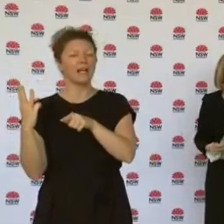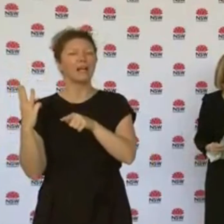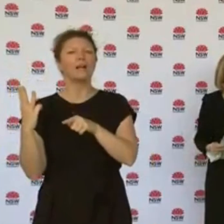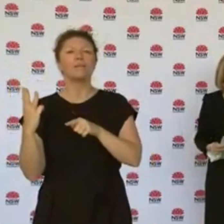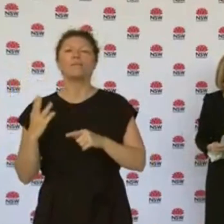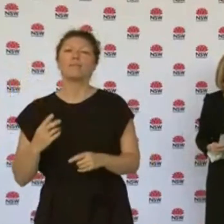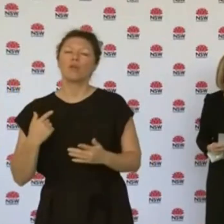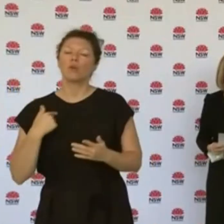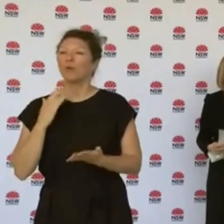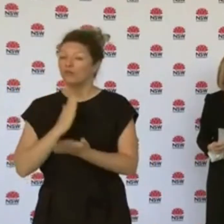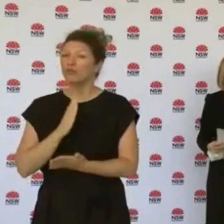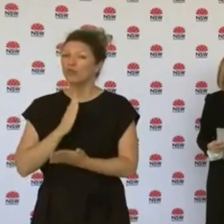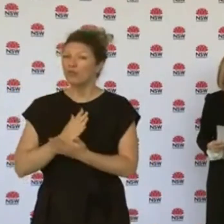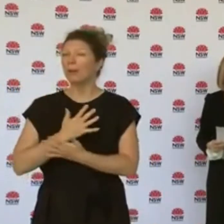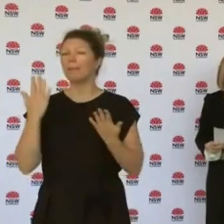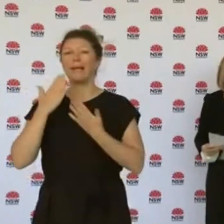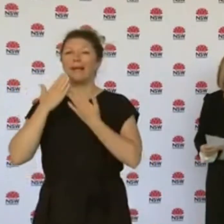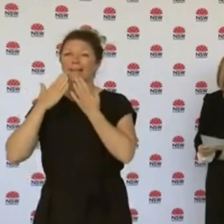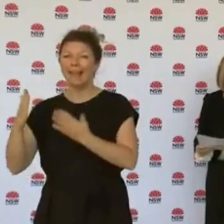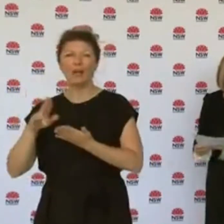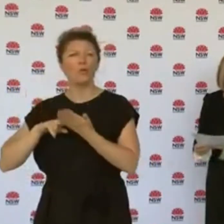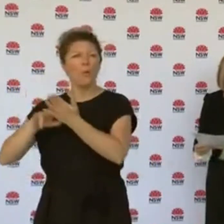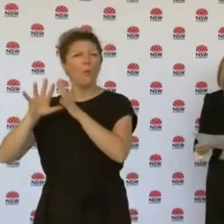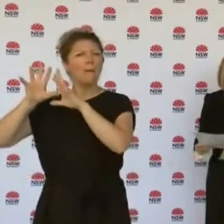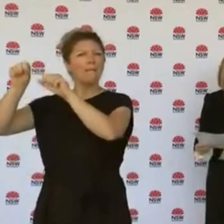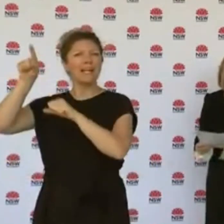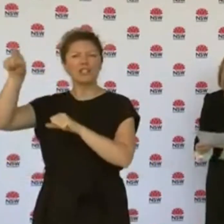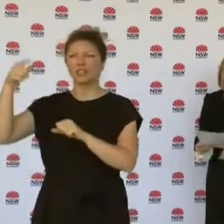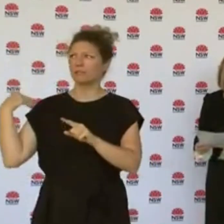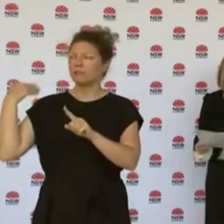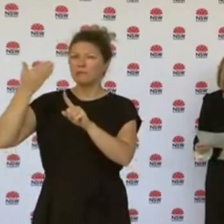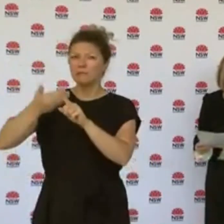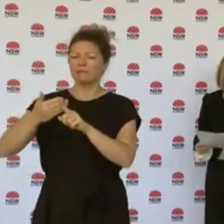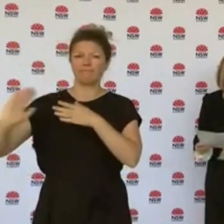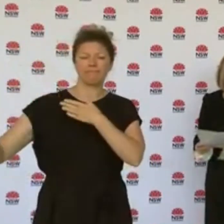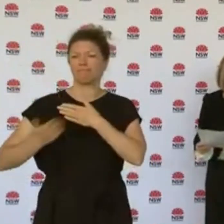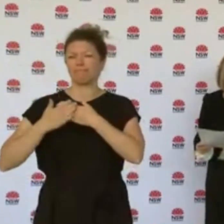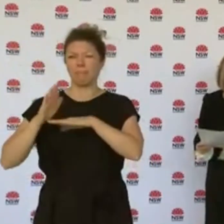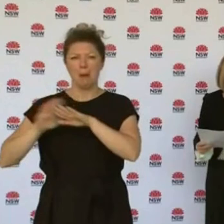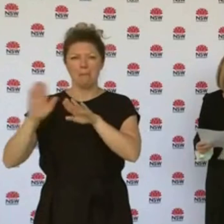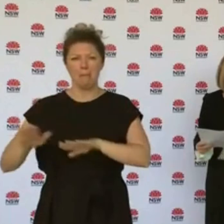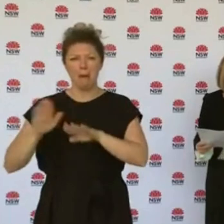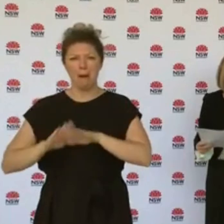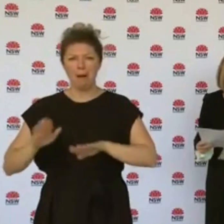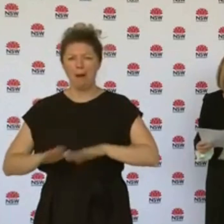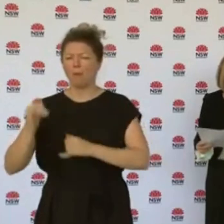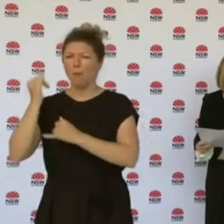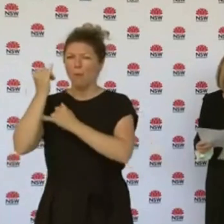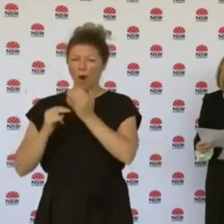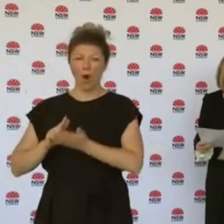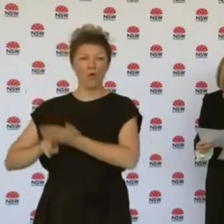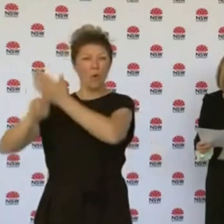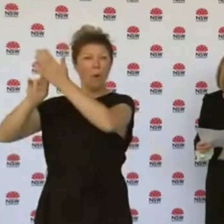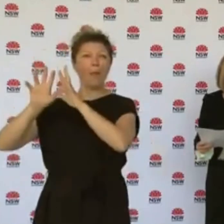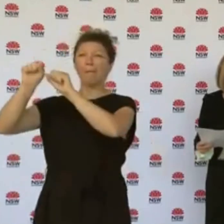my comments by saying we deeply appreciate what the Northern Beaches has been through in the last few weeks, especially the northern